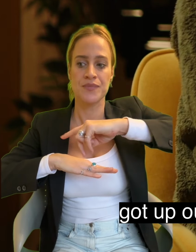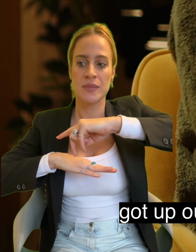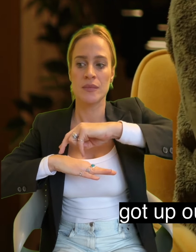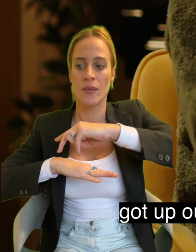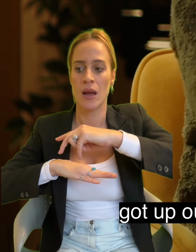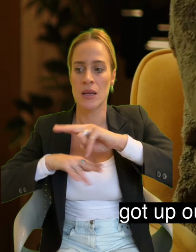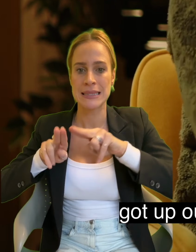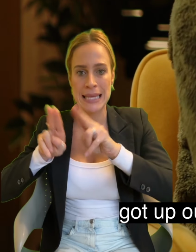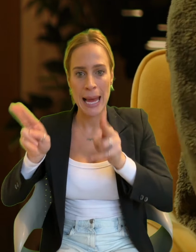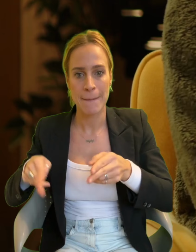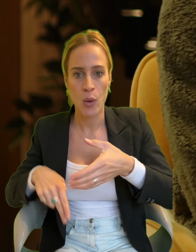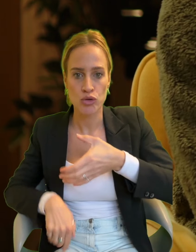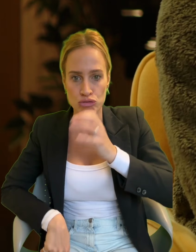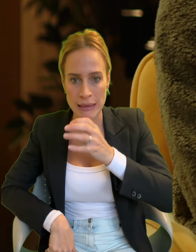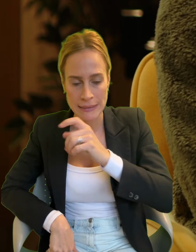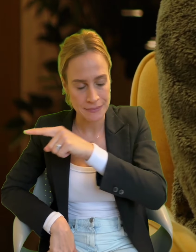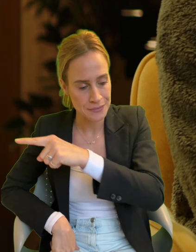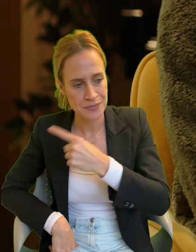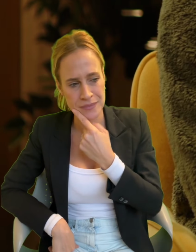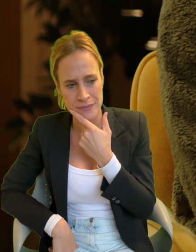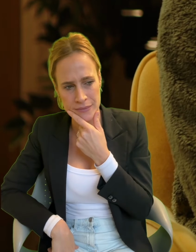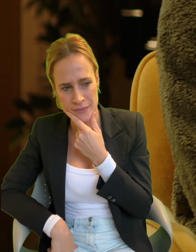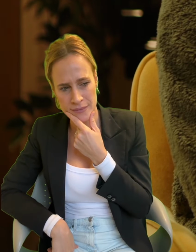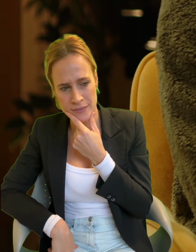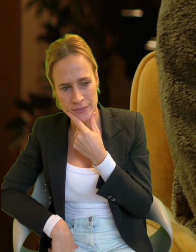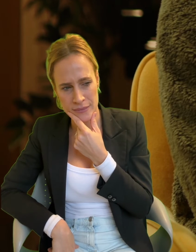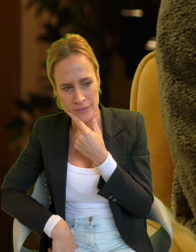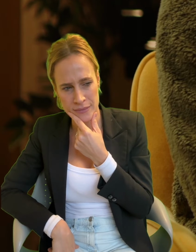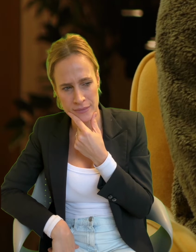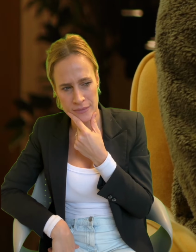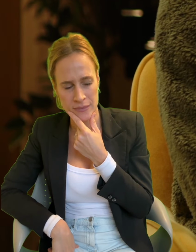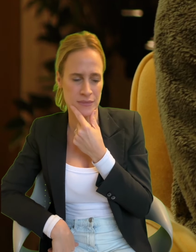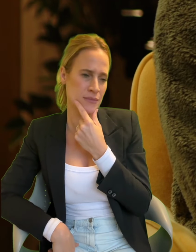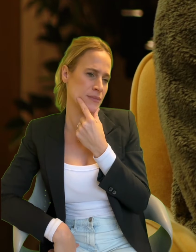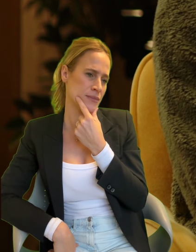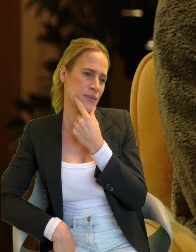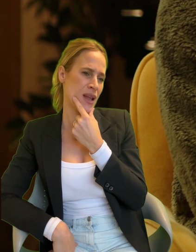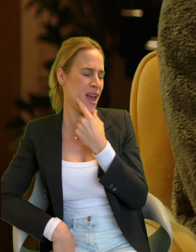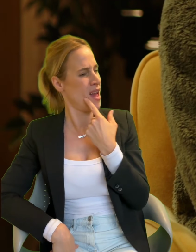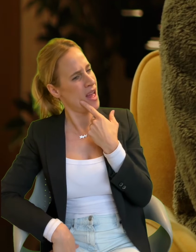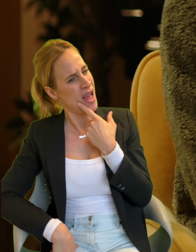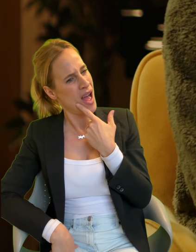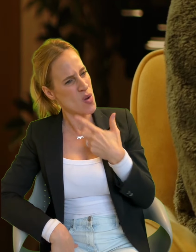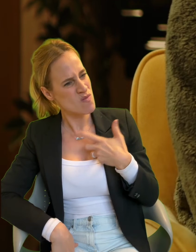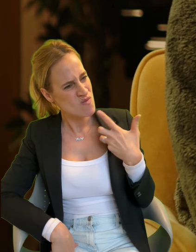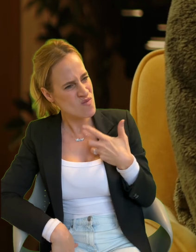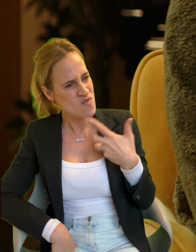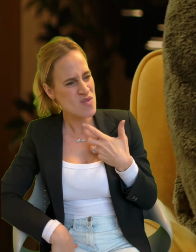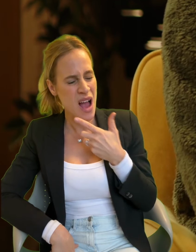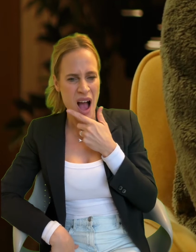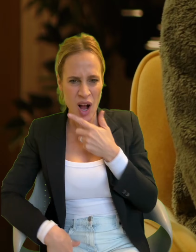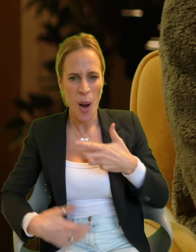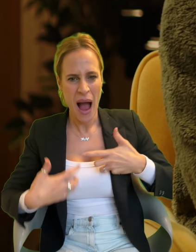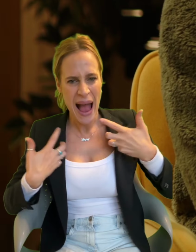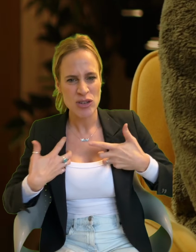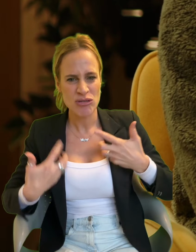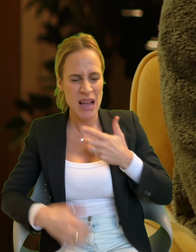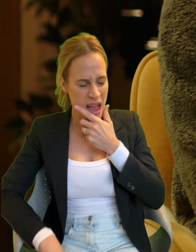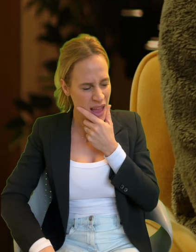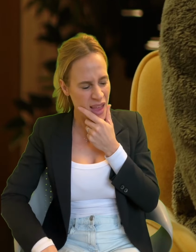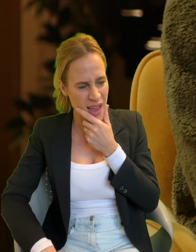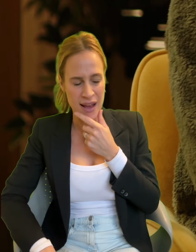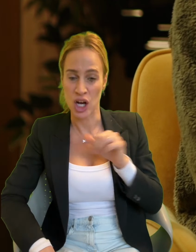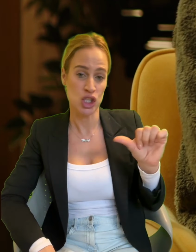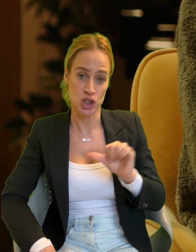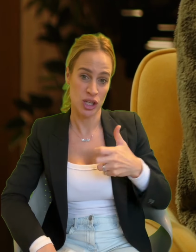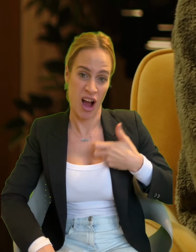to the table, got himself a drink. And it got me more mad than it should, and I went into the session.